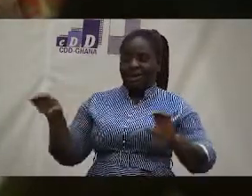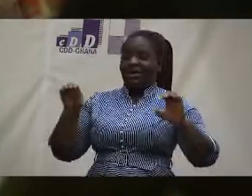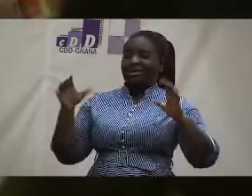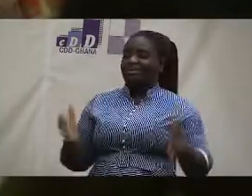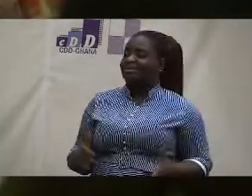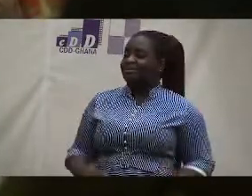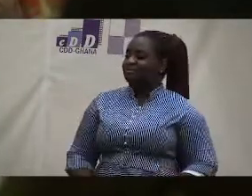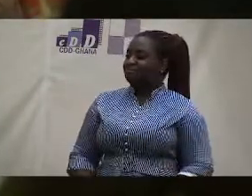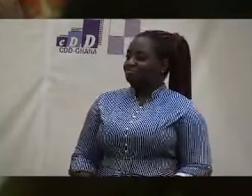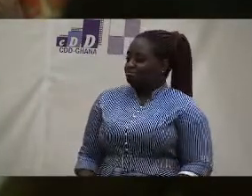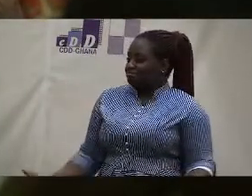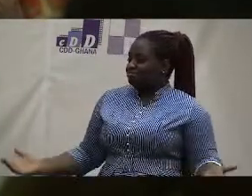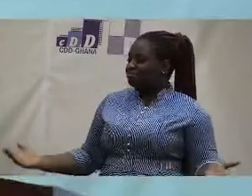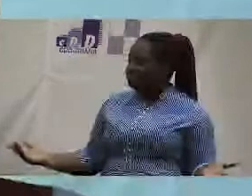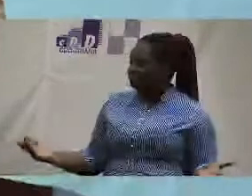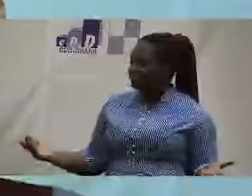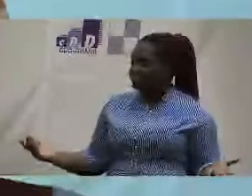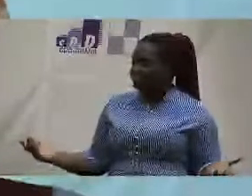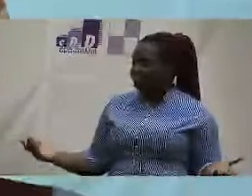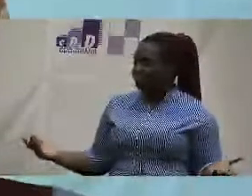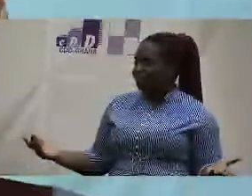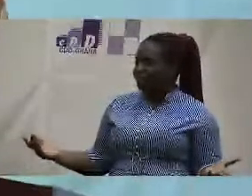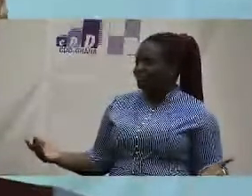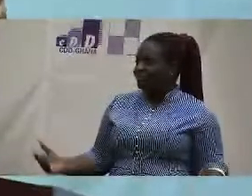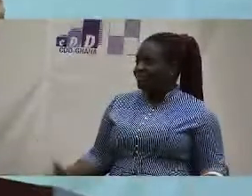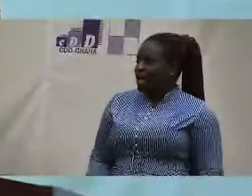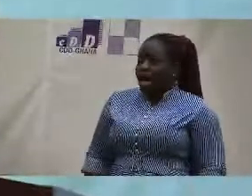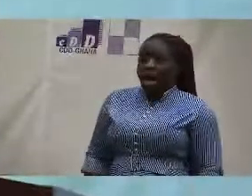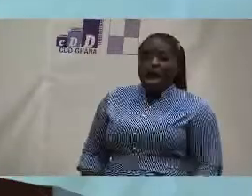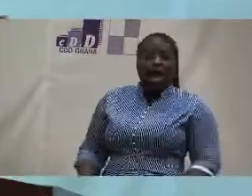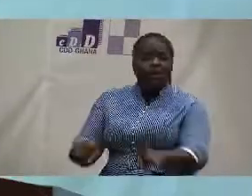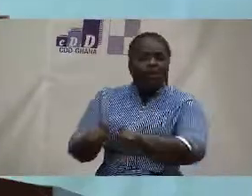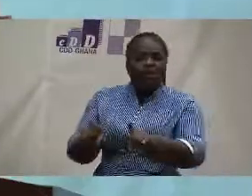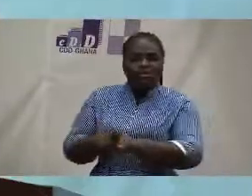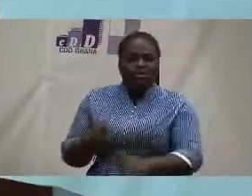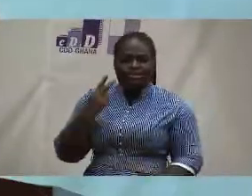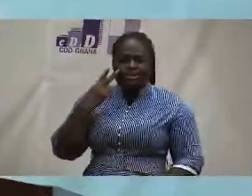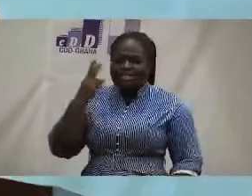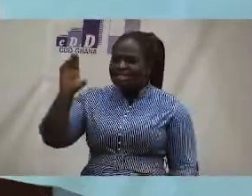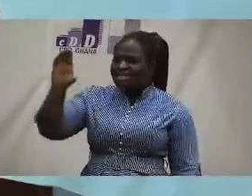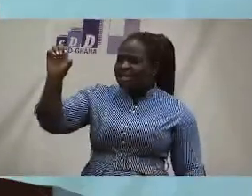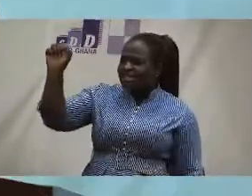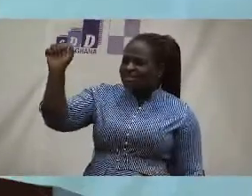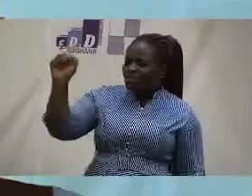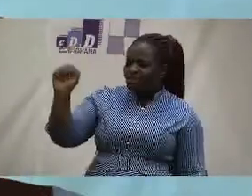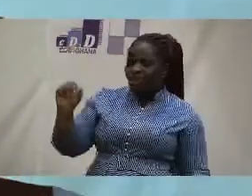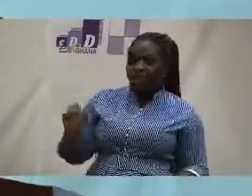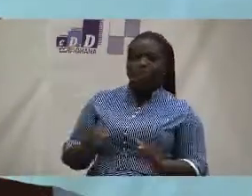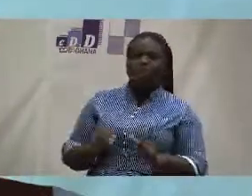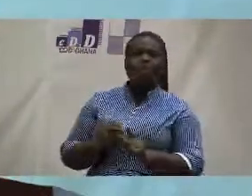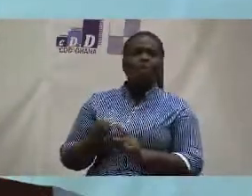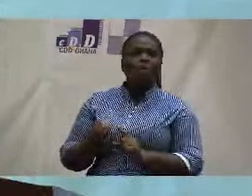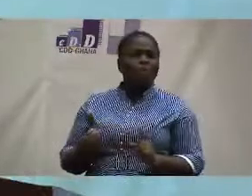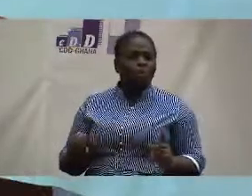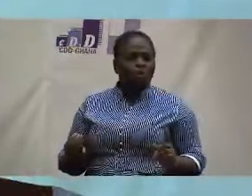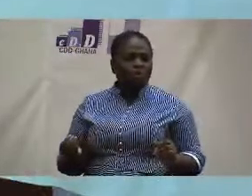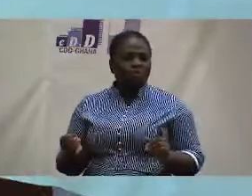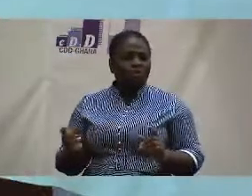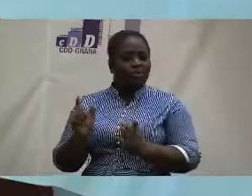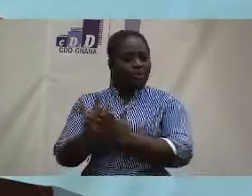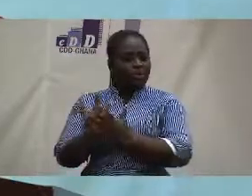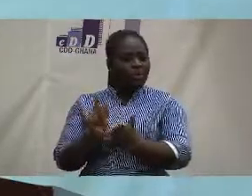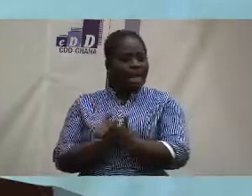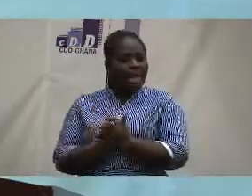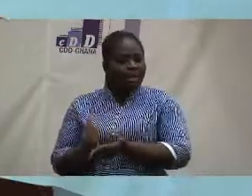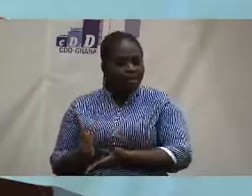actors? How that looks itself. And we are also seeing civil society who are legitimizing illiberal